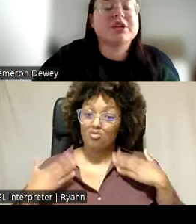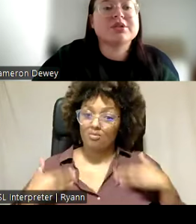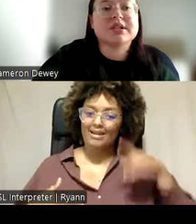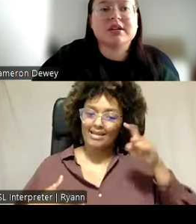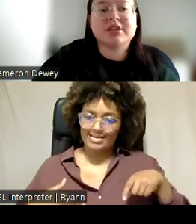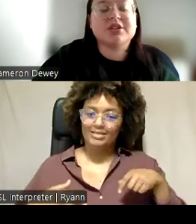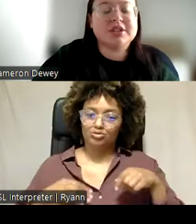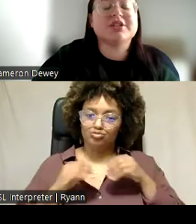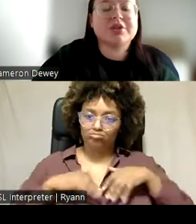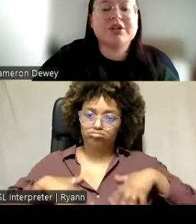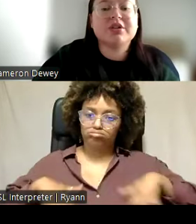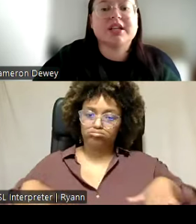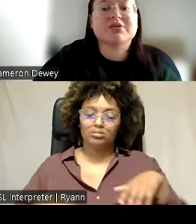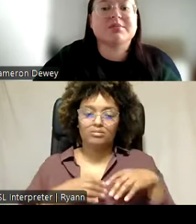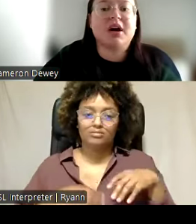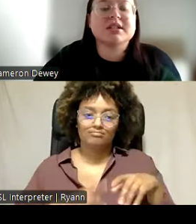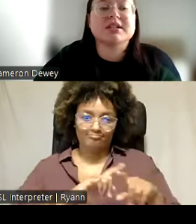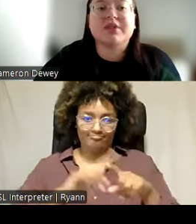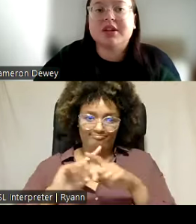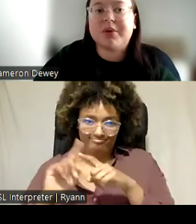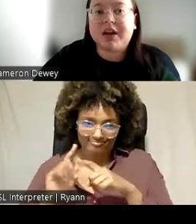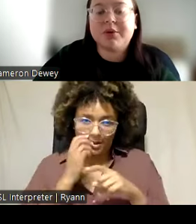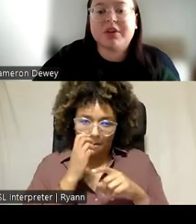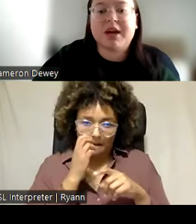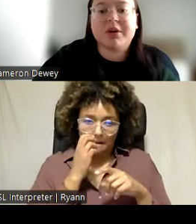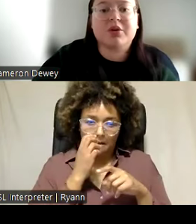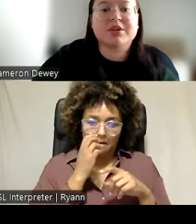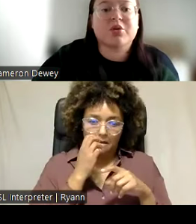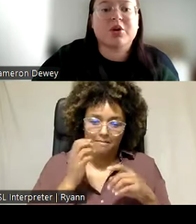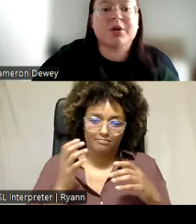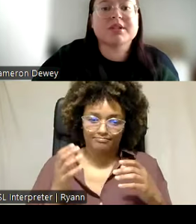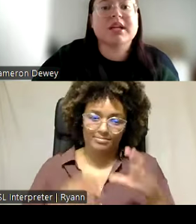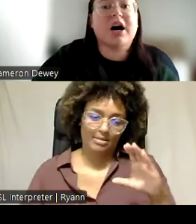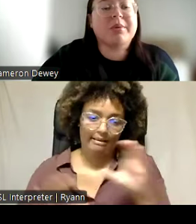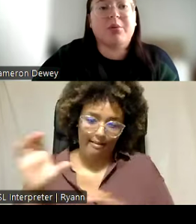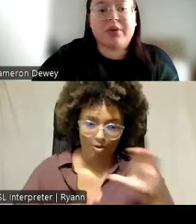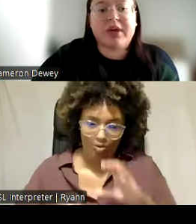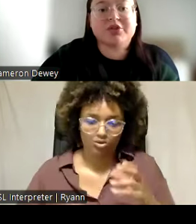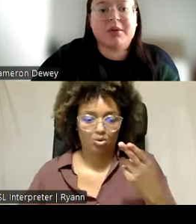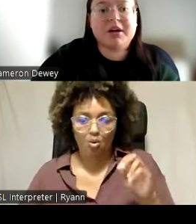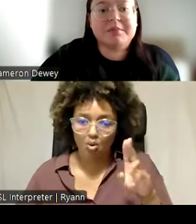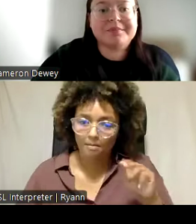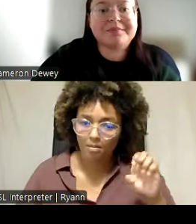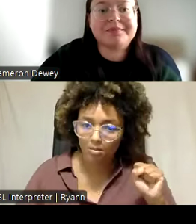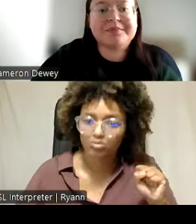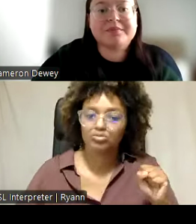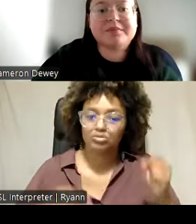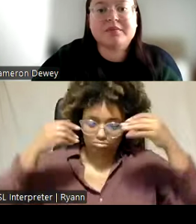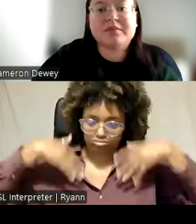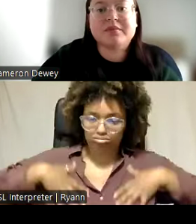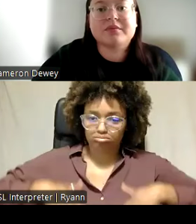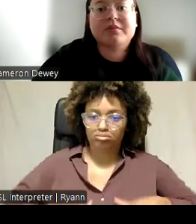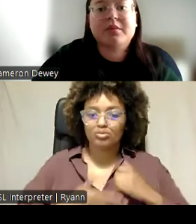the adrenal gland's response is to flood the body with chemicals and hormones to help cope with that trauma.